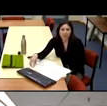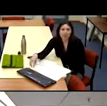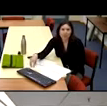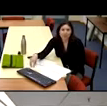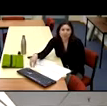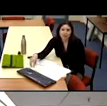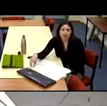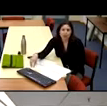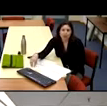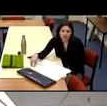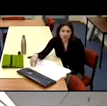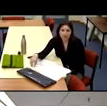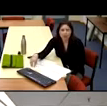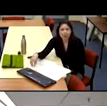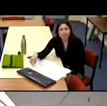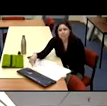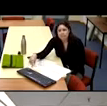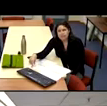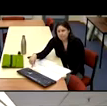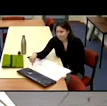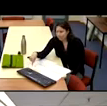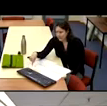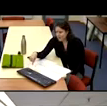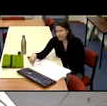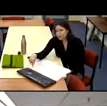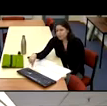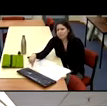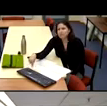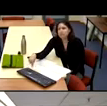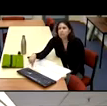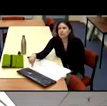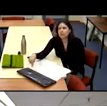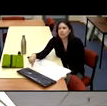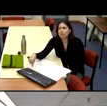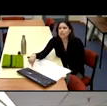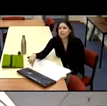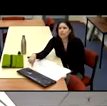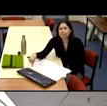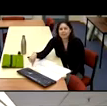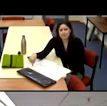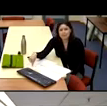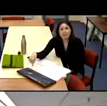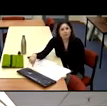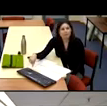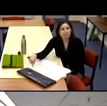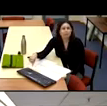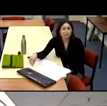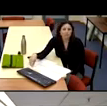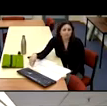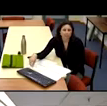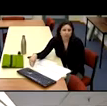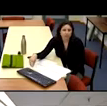person. That's how I define. And for him, I think this stems from a lot. He experienced a lot